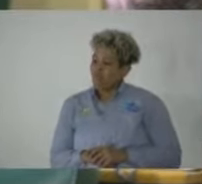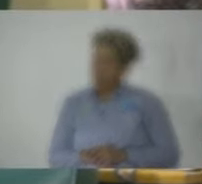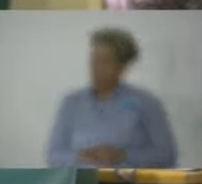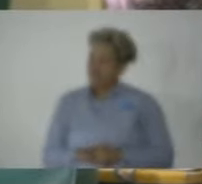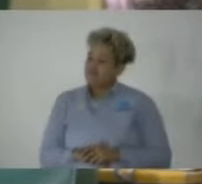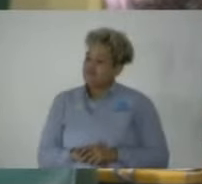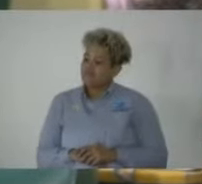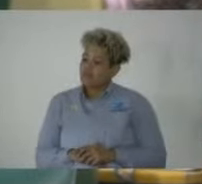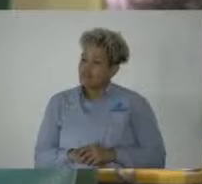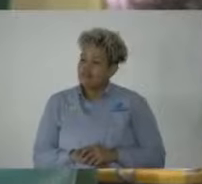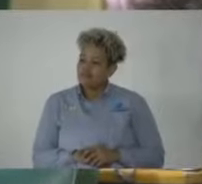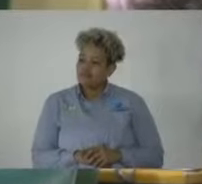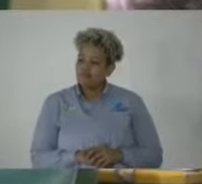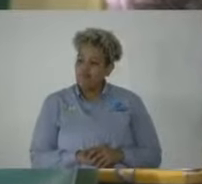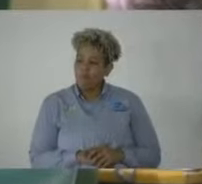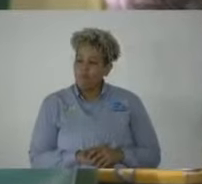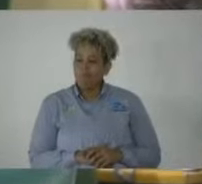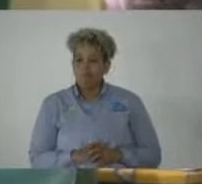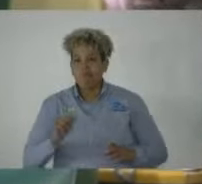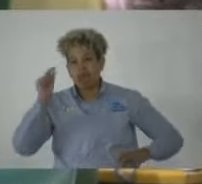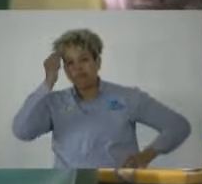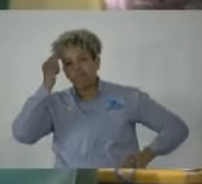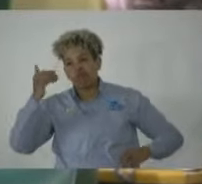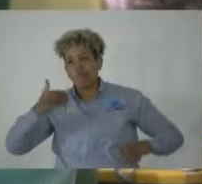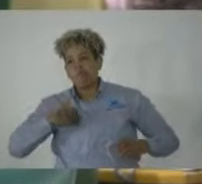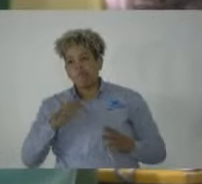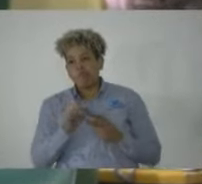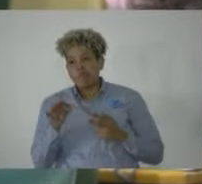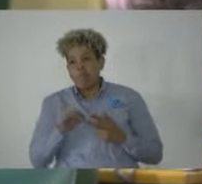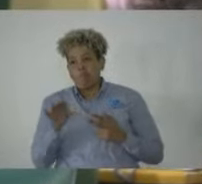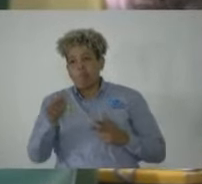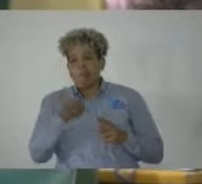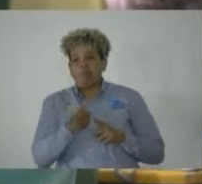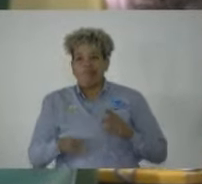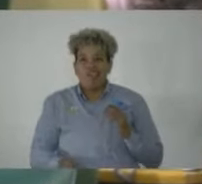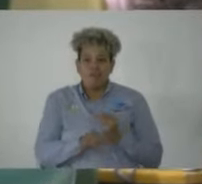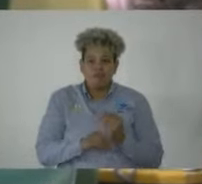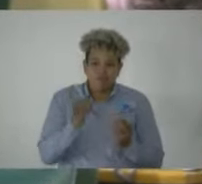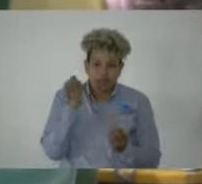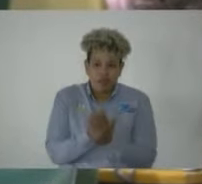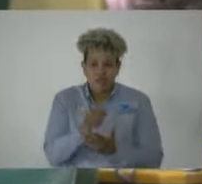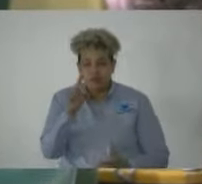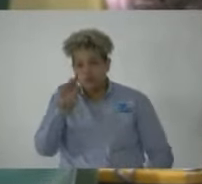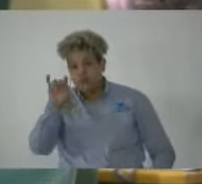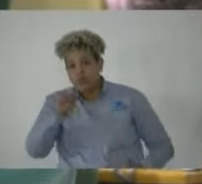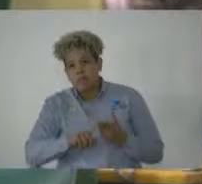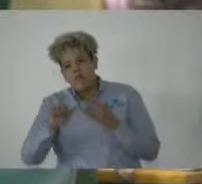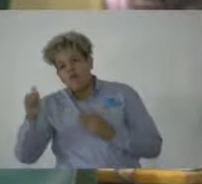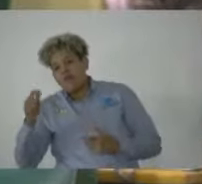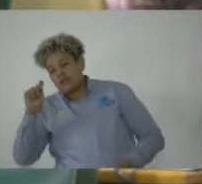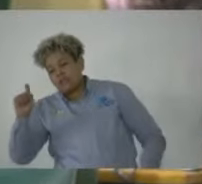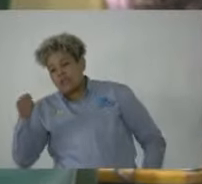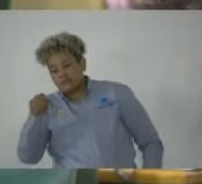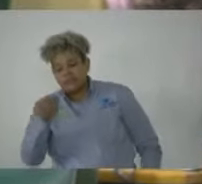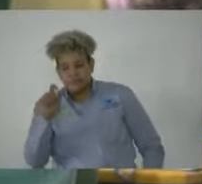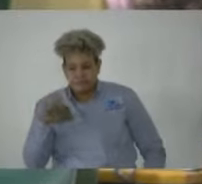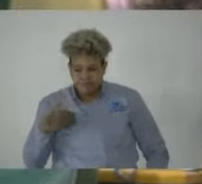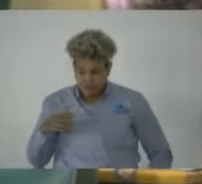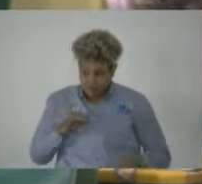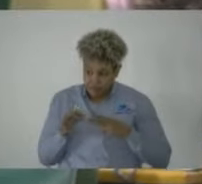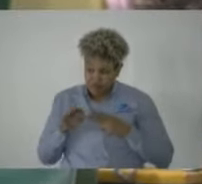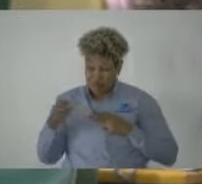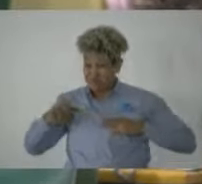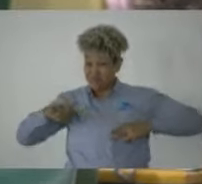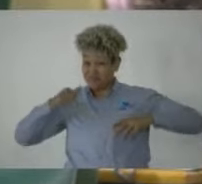the government, has the option of additional stamp duties and other duties, because we are